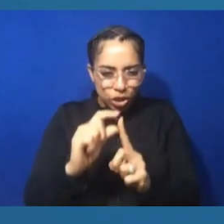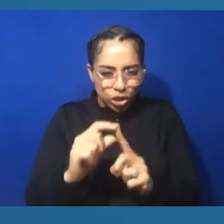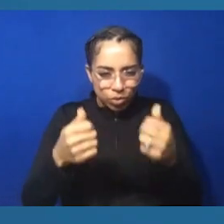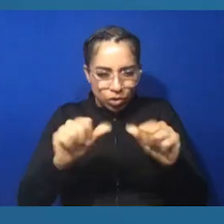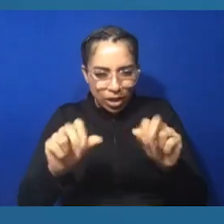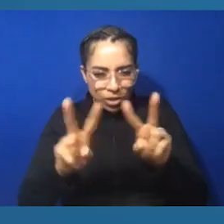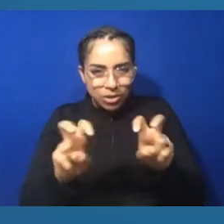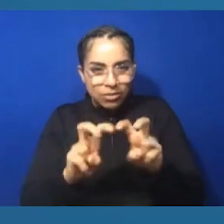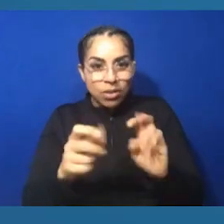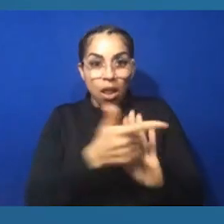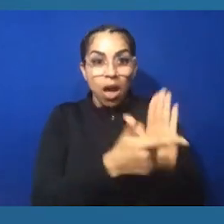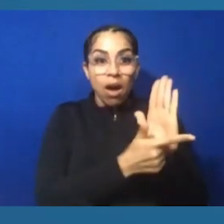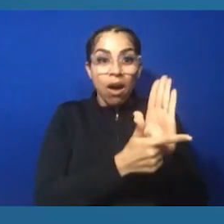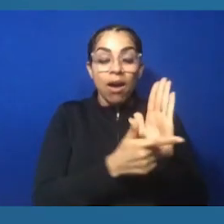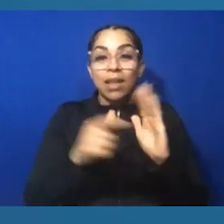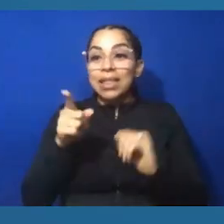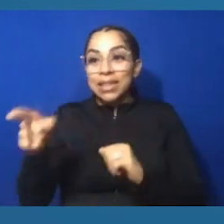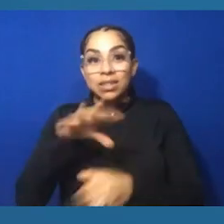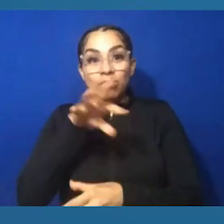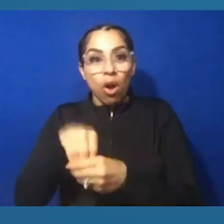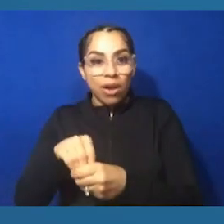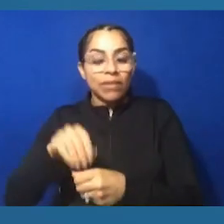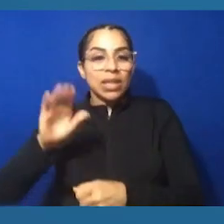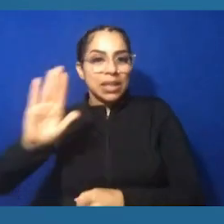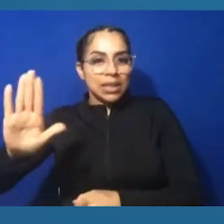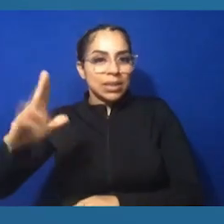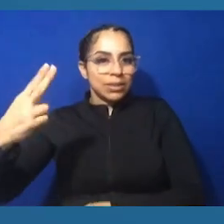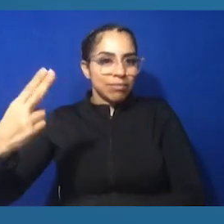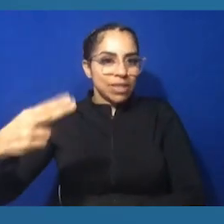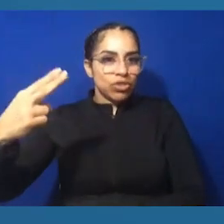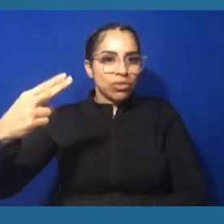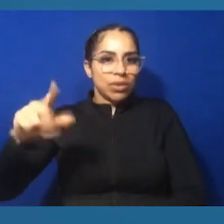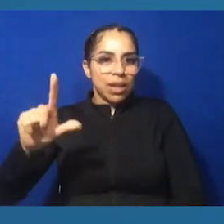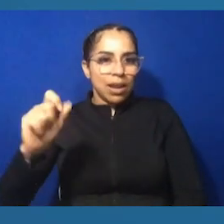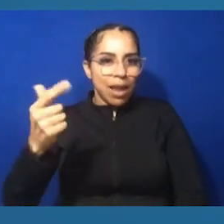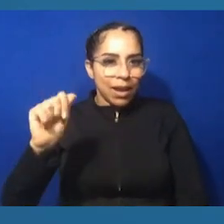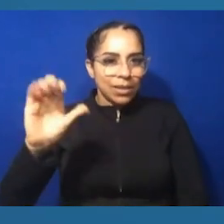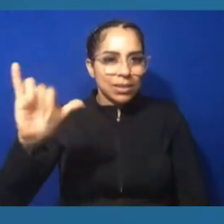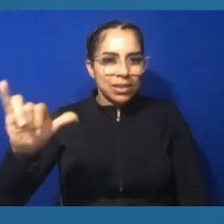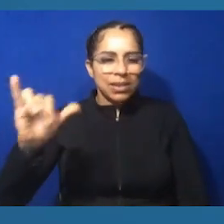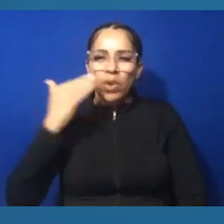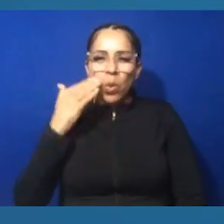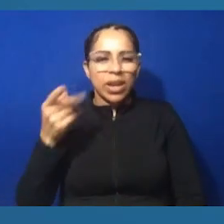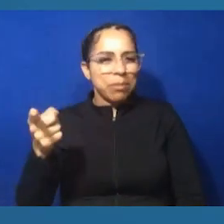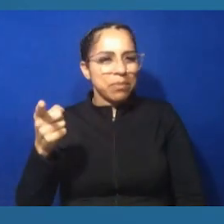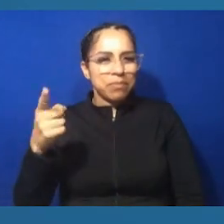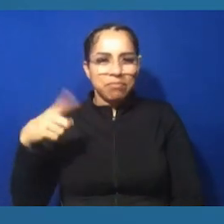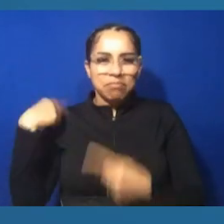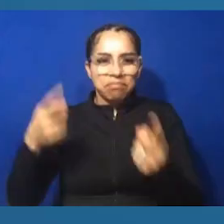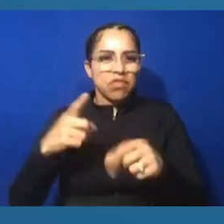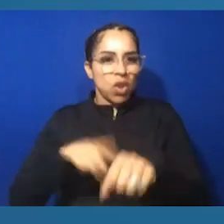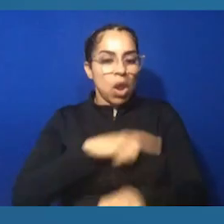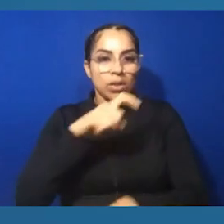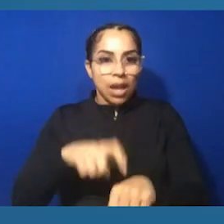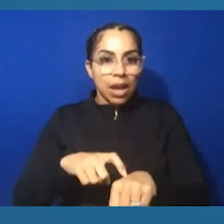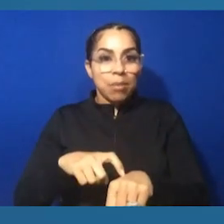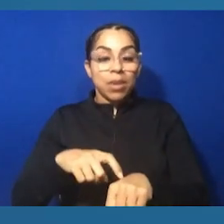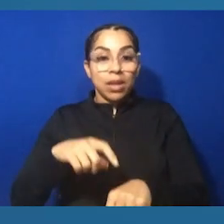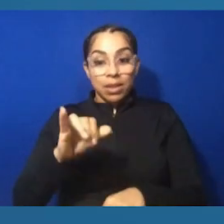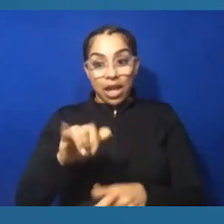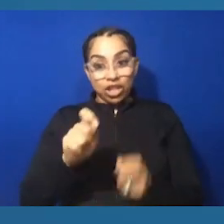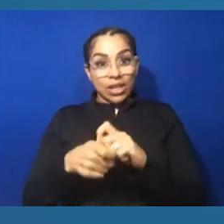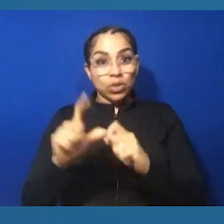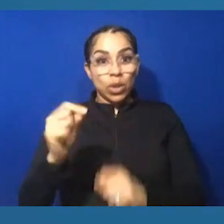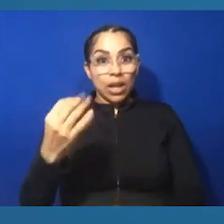is part of his legacy, and I know that because I've known him for a long time, and I've known what he's done. That change in 2019 was part of